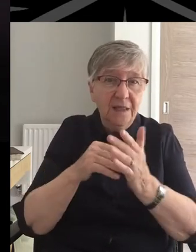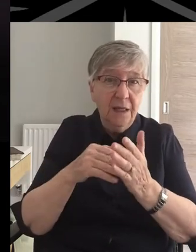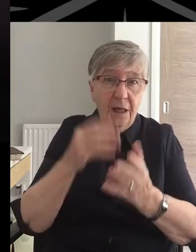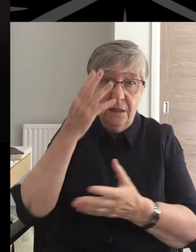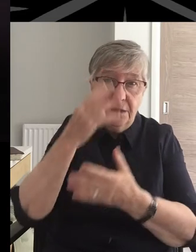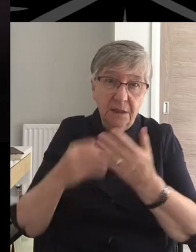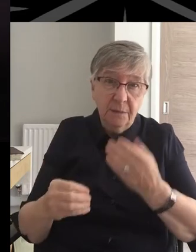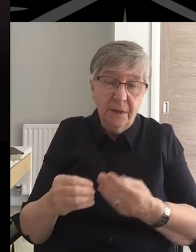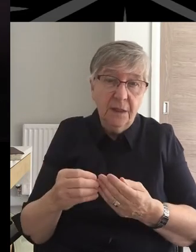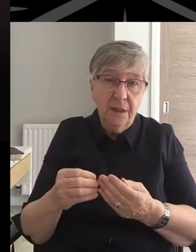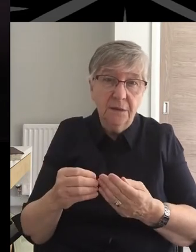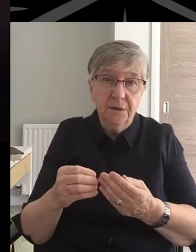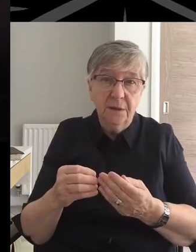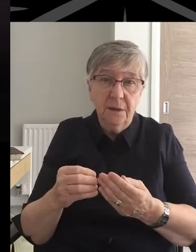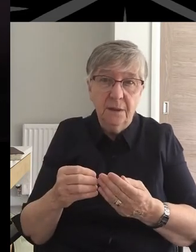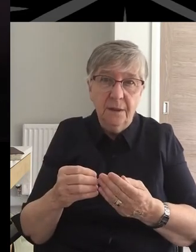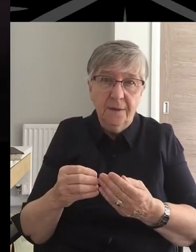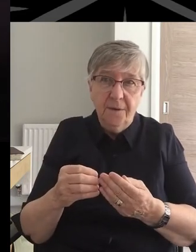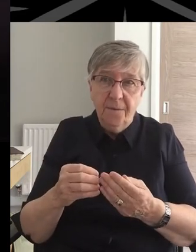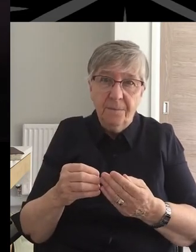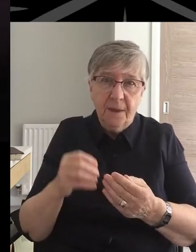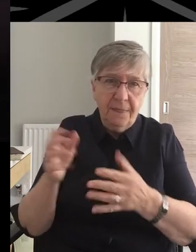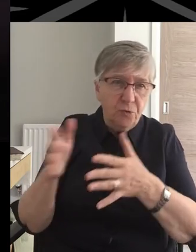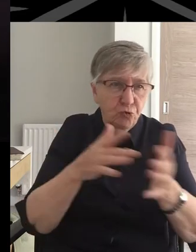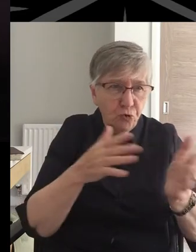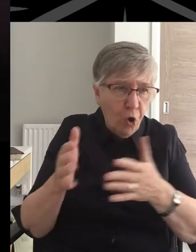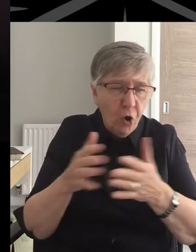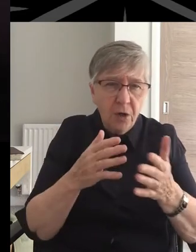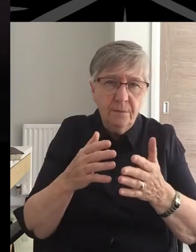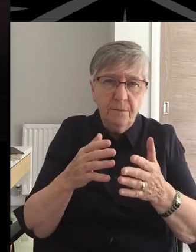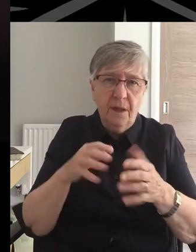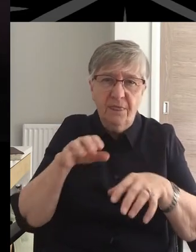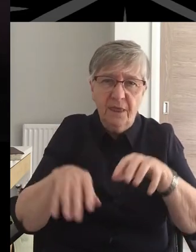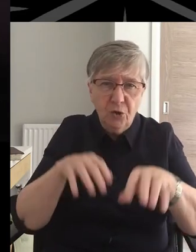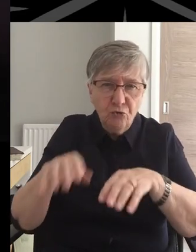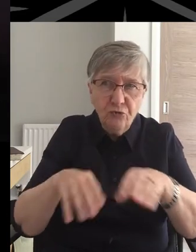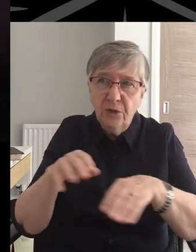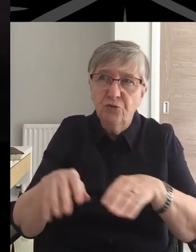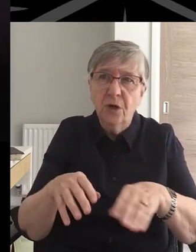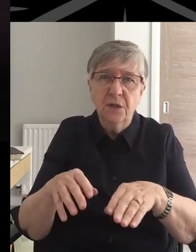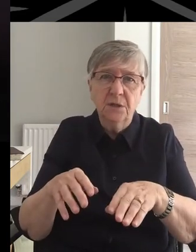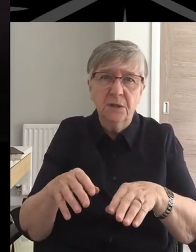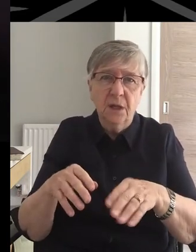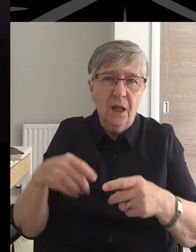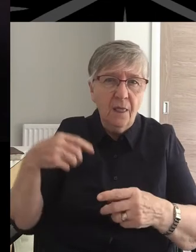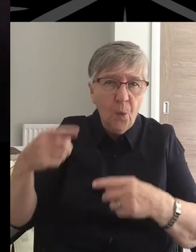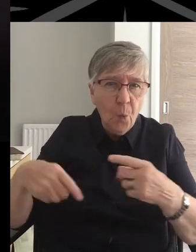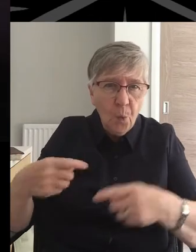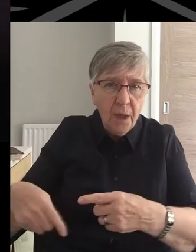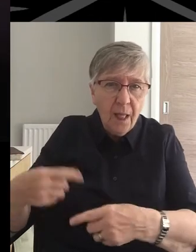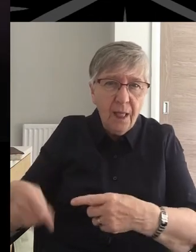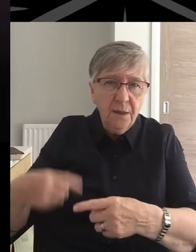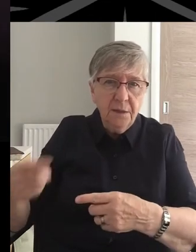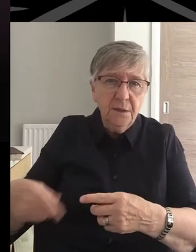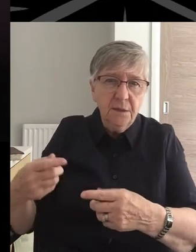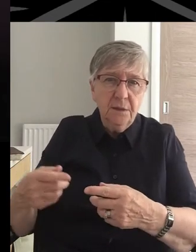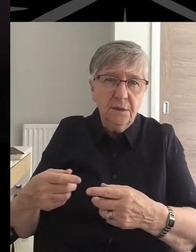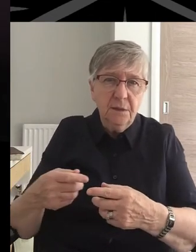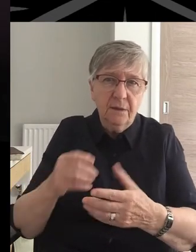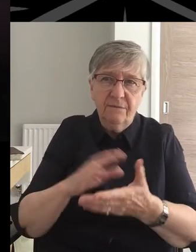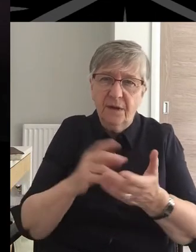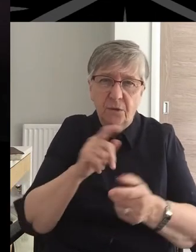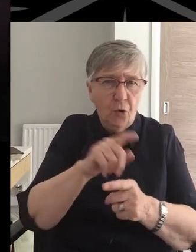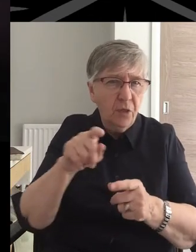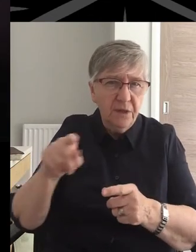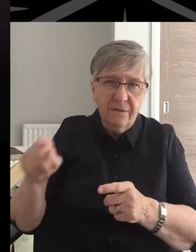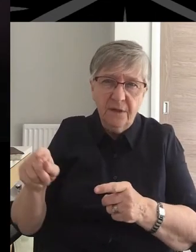combination of the things in the vision, the storm in verse 4, the creatures, verses 5 to 14, the wheels, verses 15 to 24,